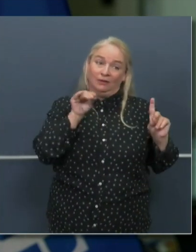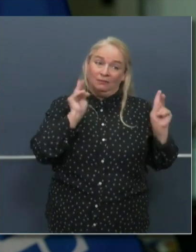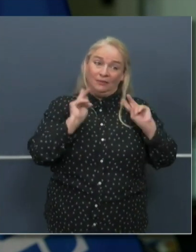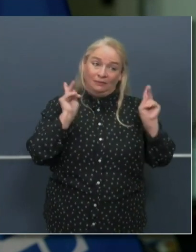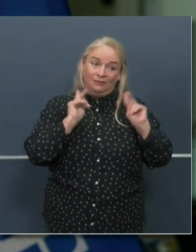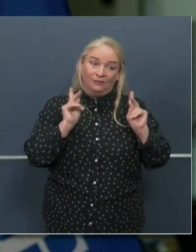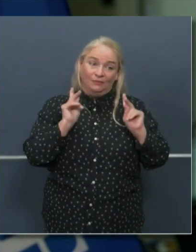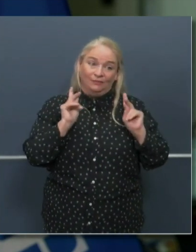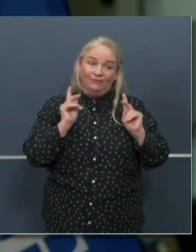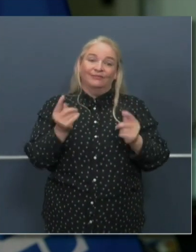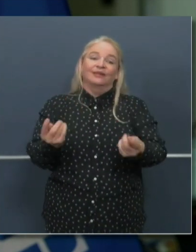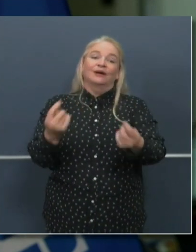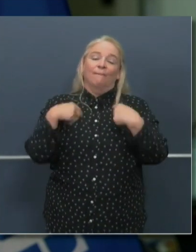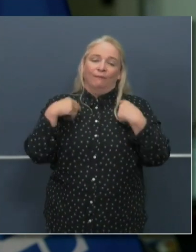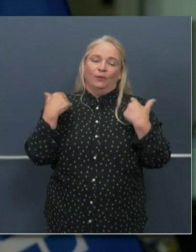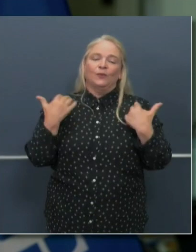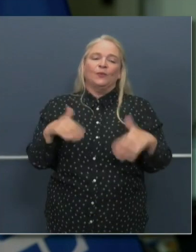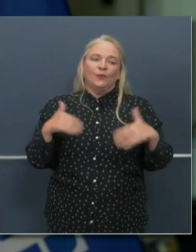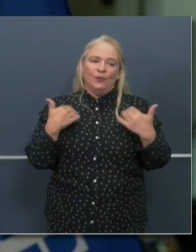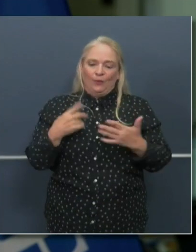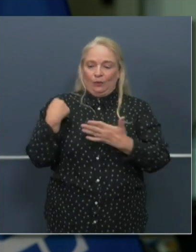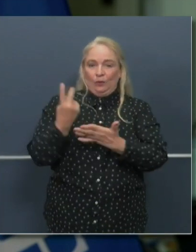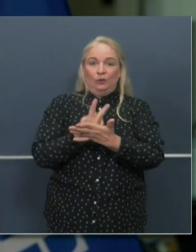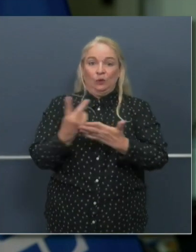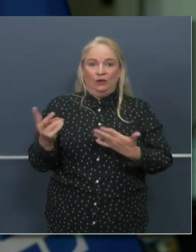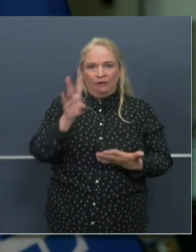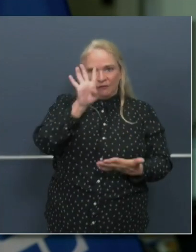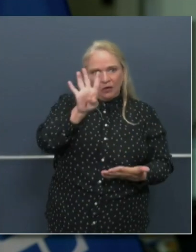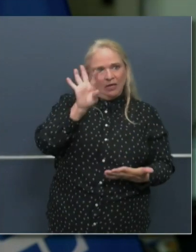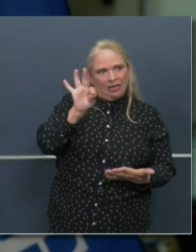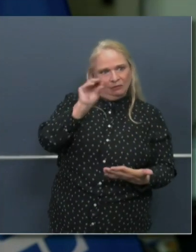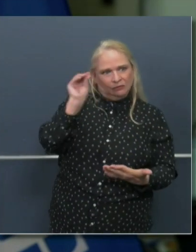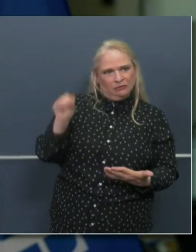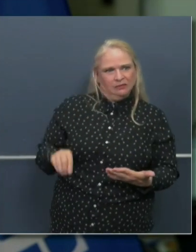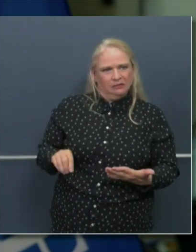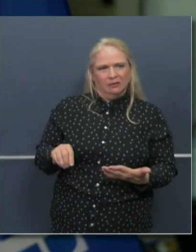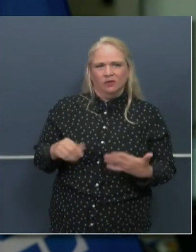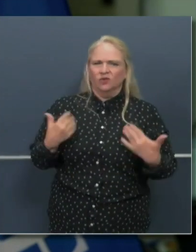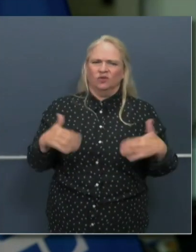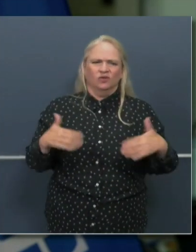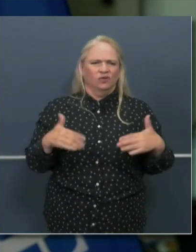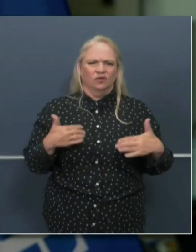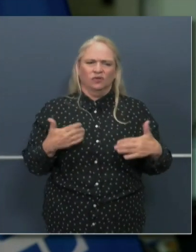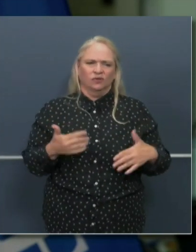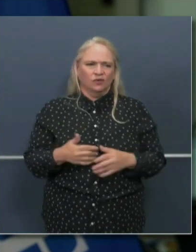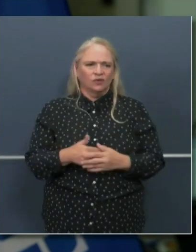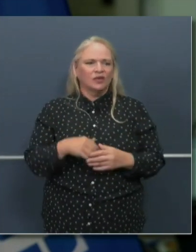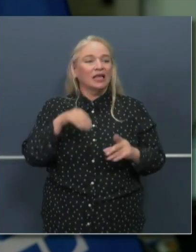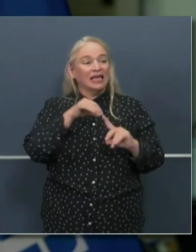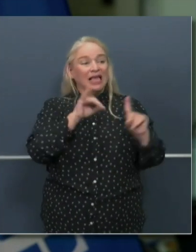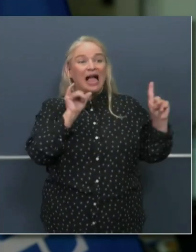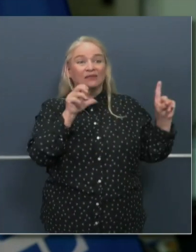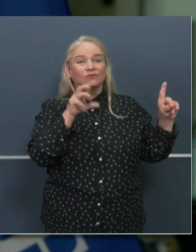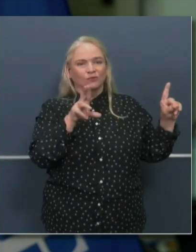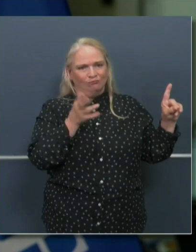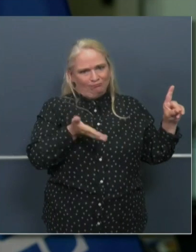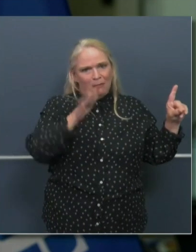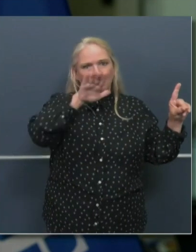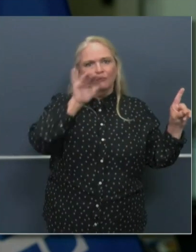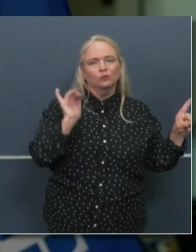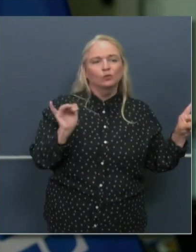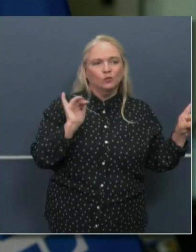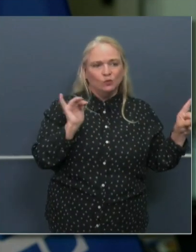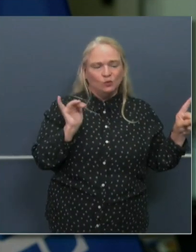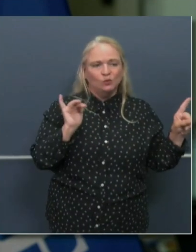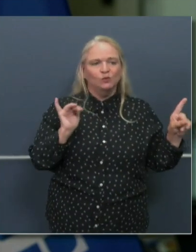hospital care in just the last 2 weeks, about a 38% increase in those in need of ICU care. So California's hospitals